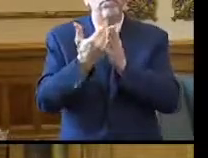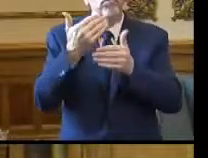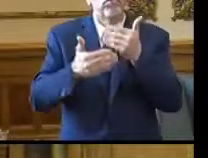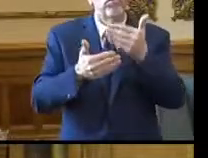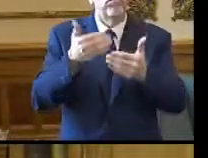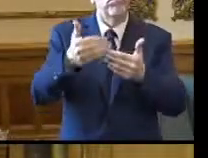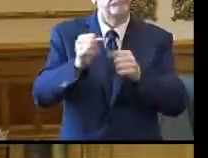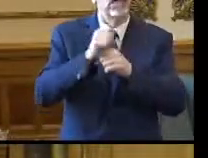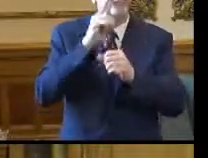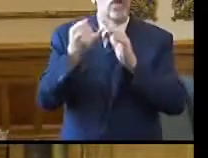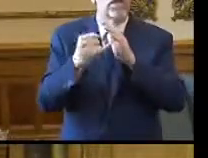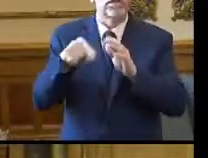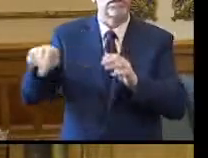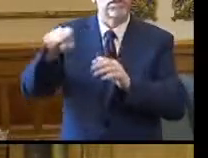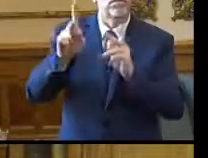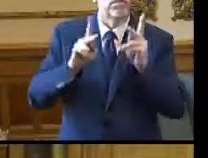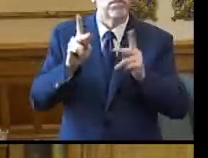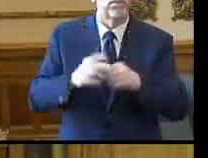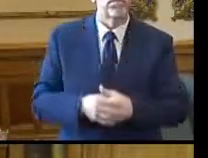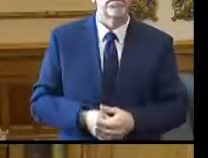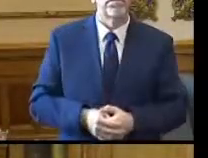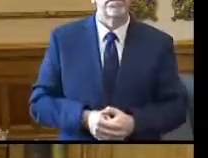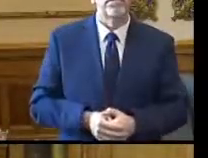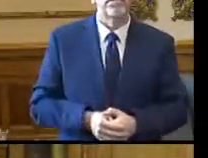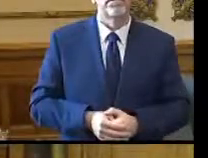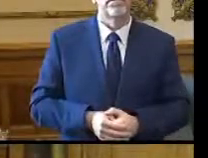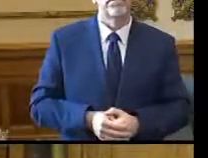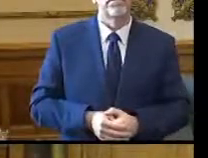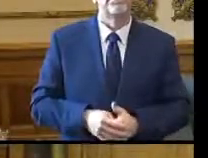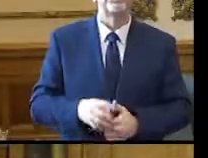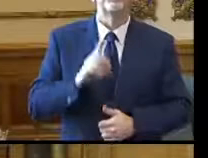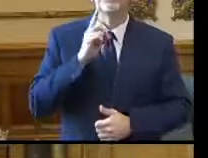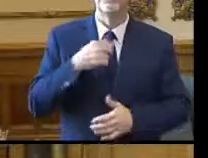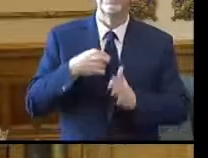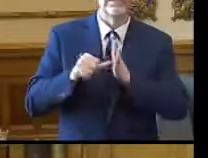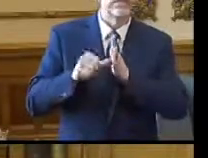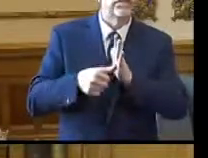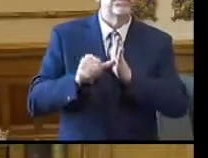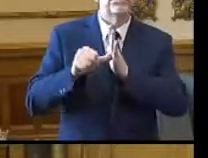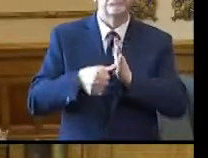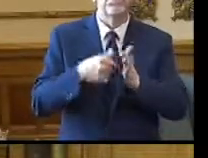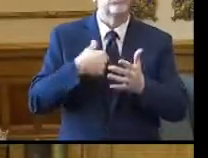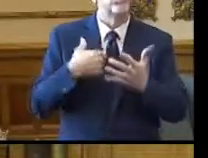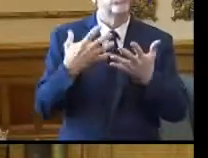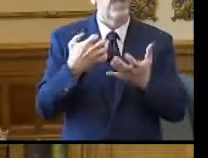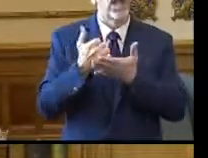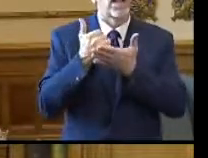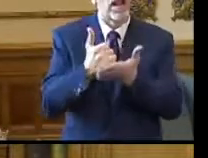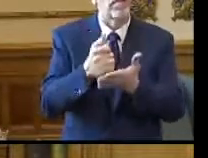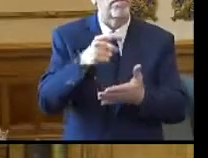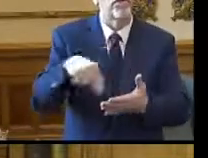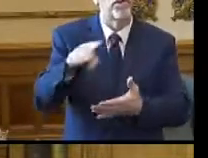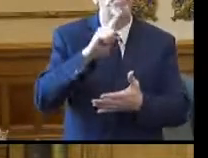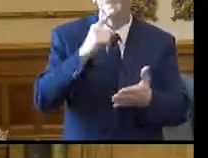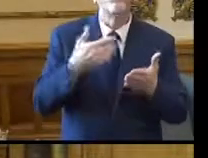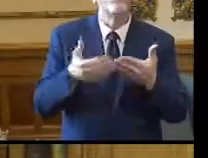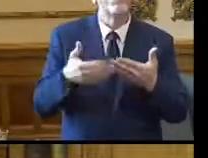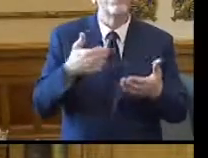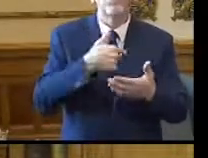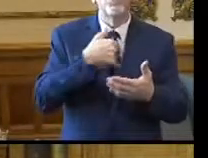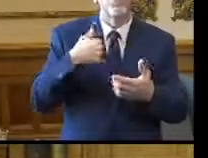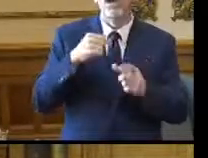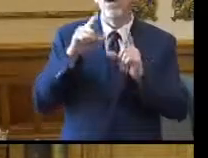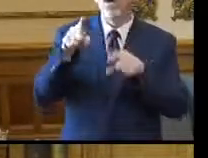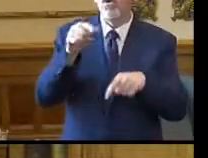and isolating these individuals. I can't emphasize enough that we're here to help you. It doesn't matter if we were there